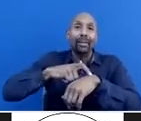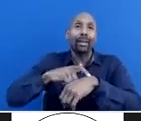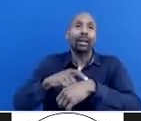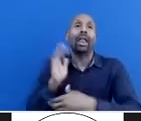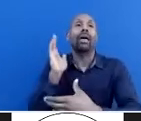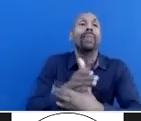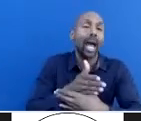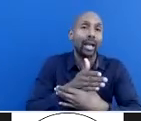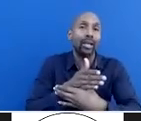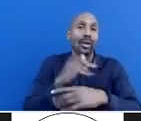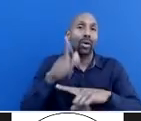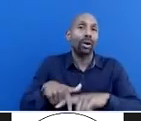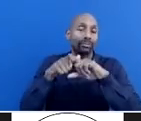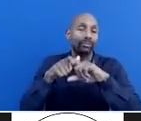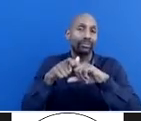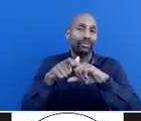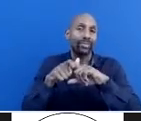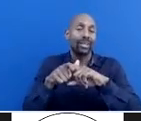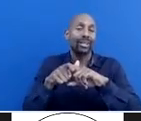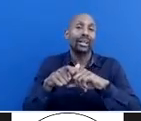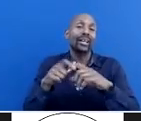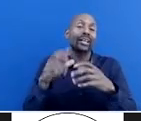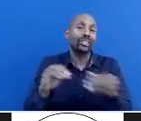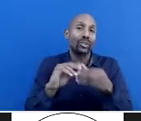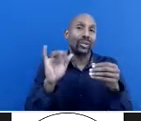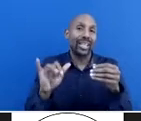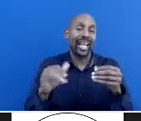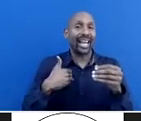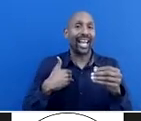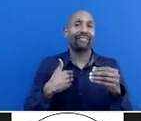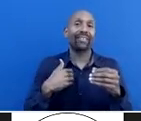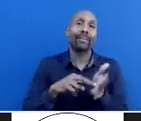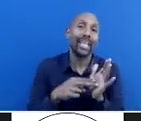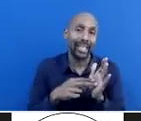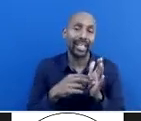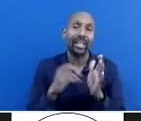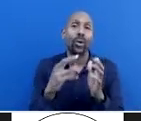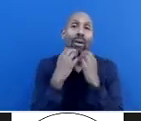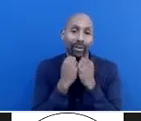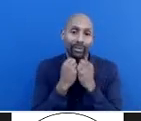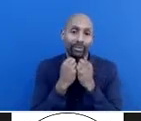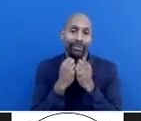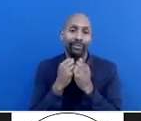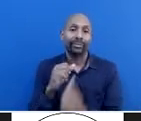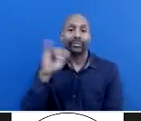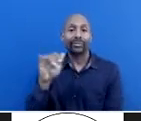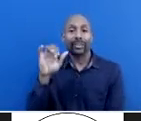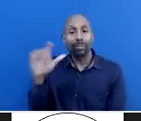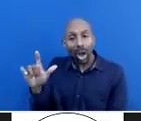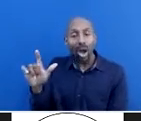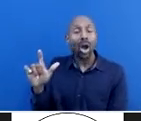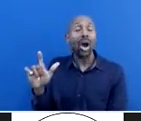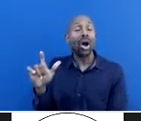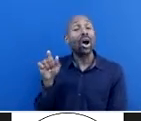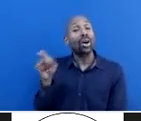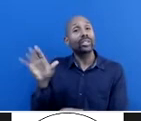What Jamal is doing in juxtaposing different pieces is entirely comfortable in an African ontological